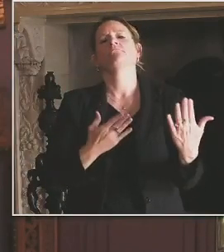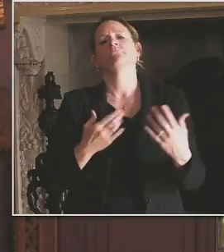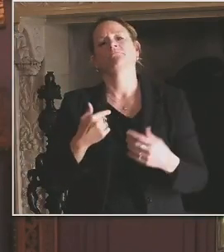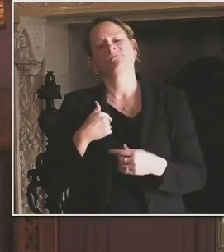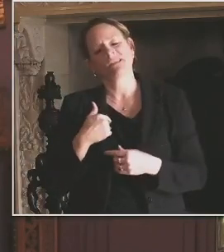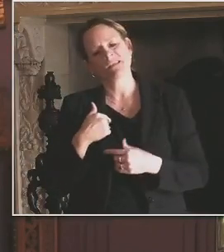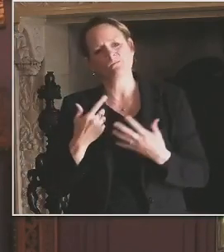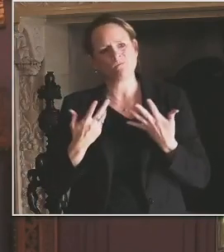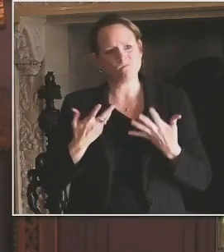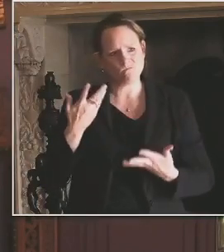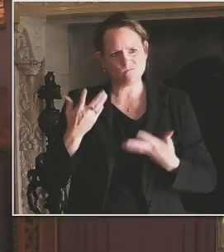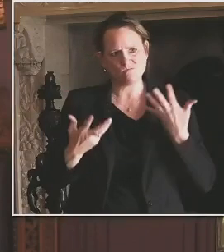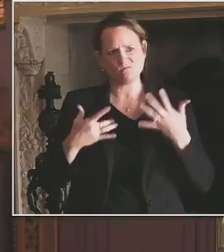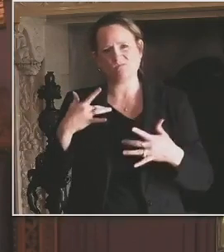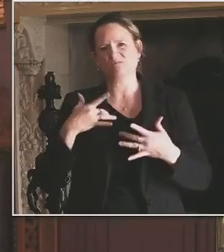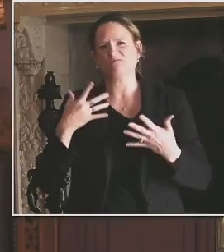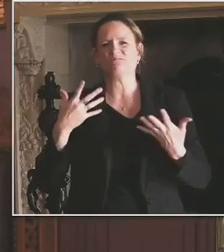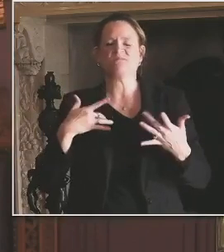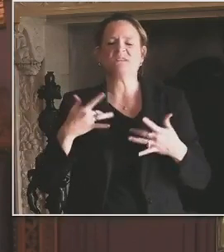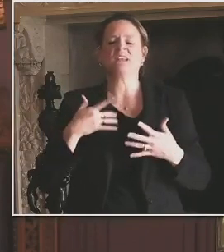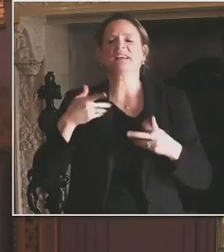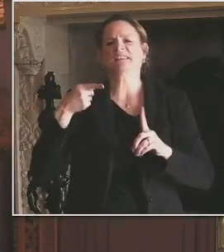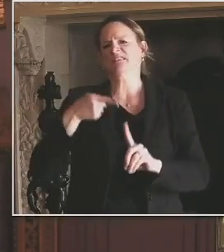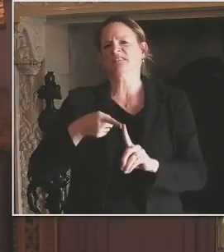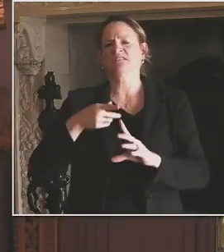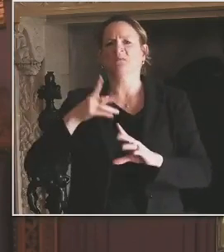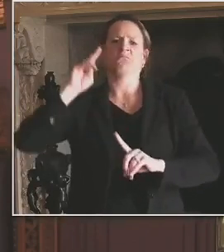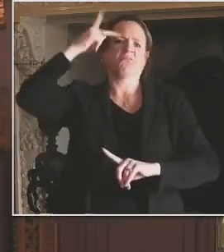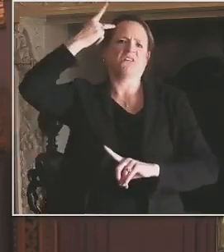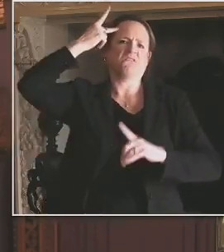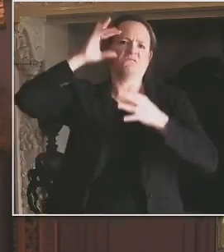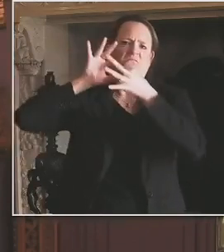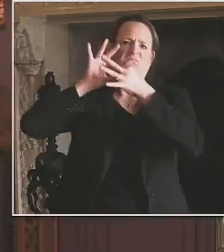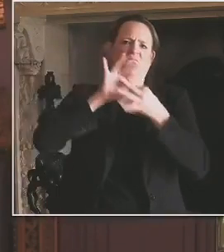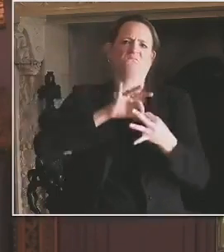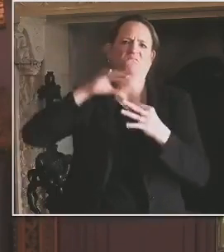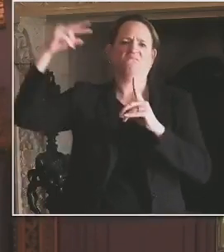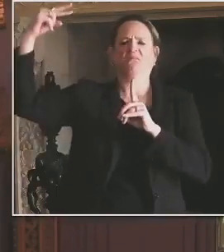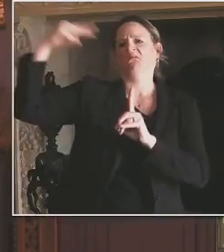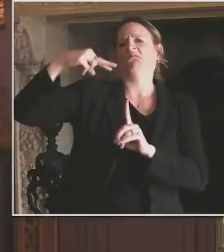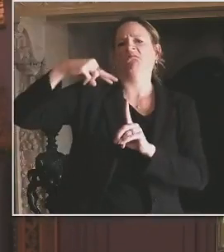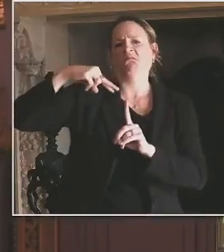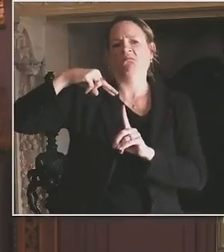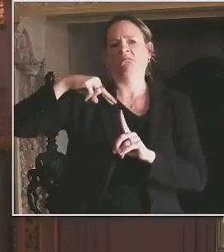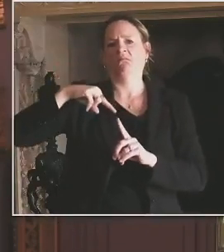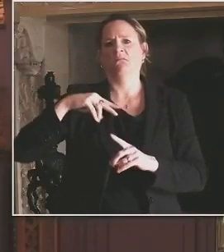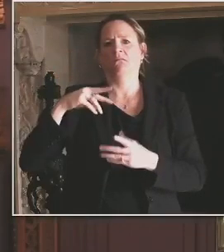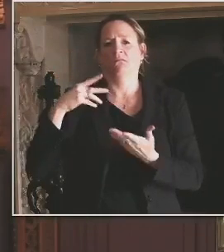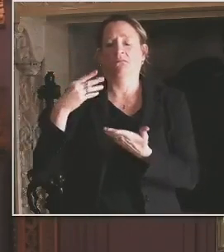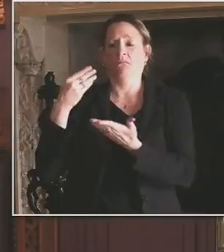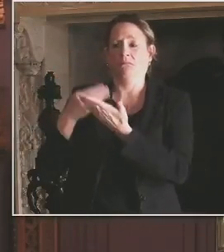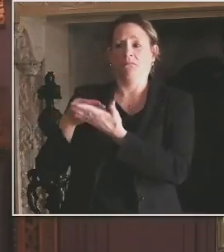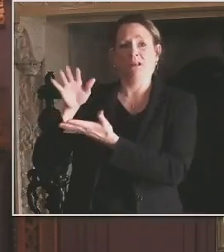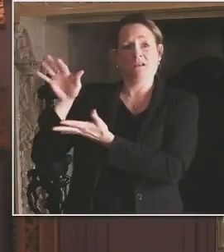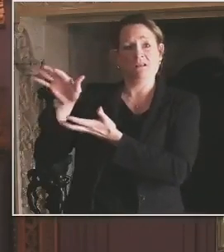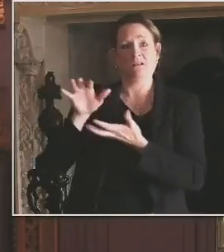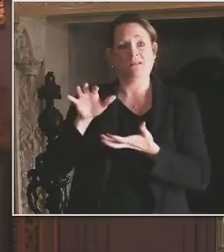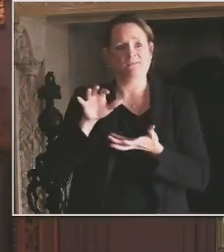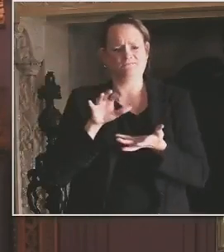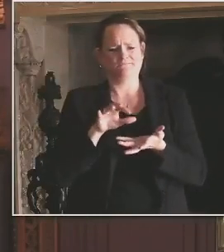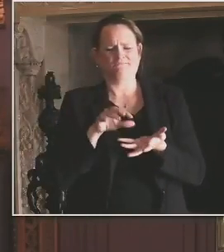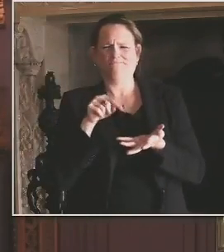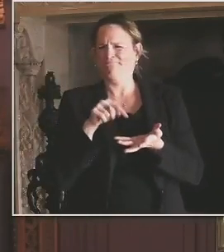know how we're going to do it any faster using CARES Act. It's not as if we have a list of 300,000 people, suddenly we're just to